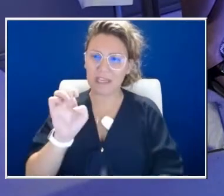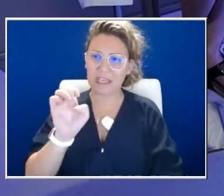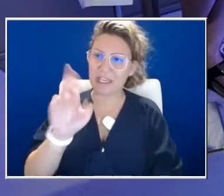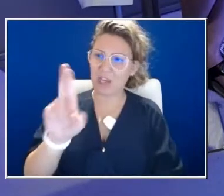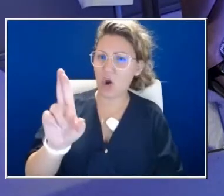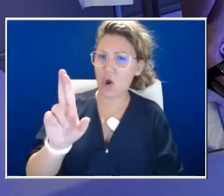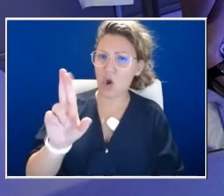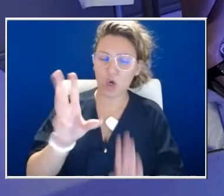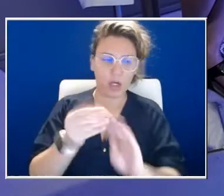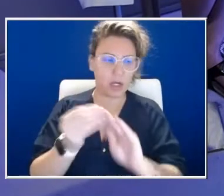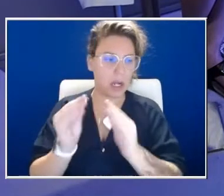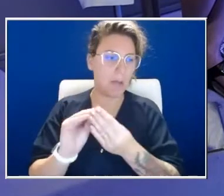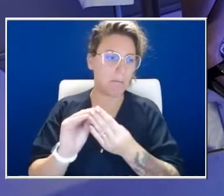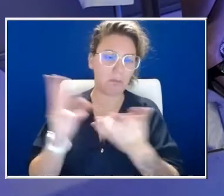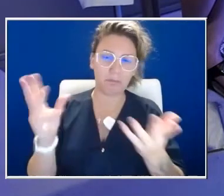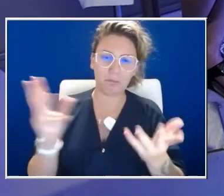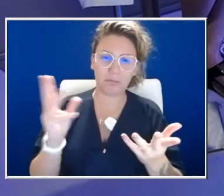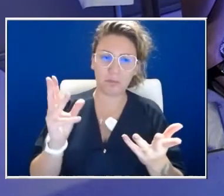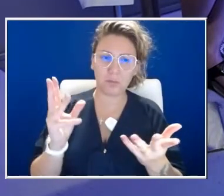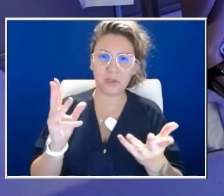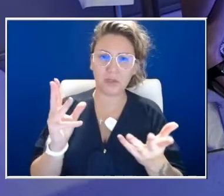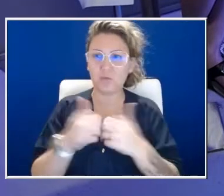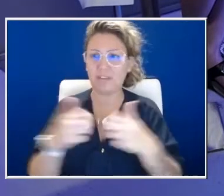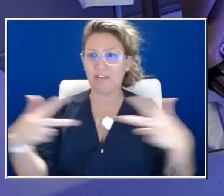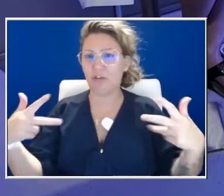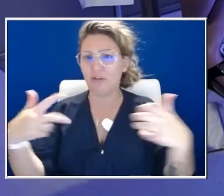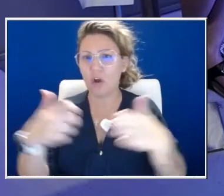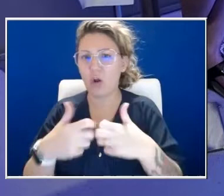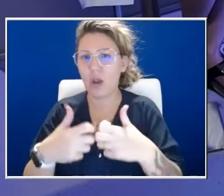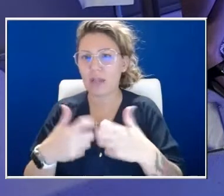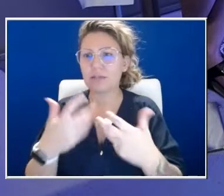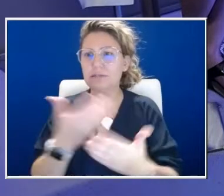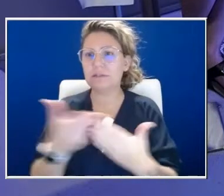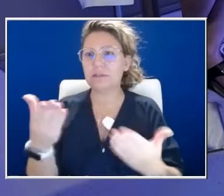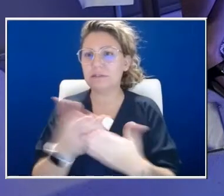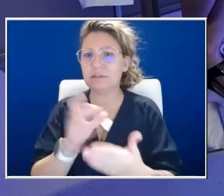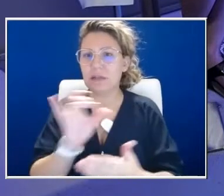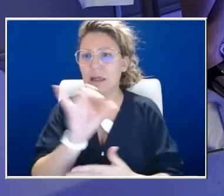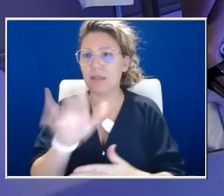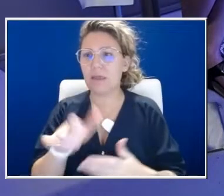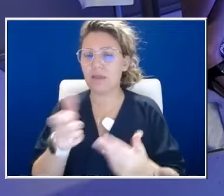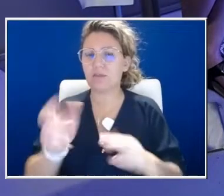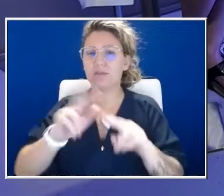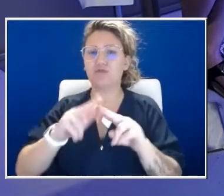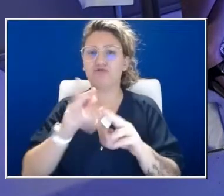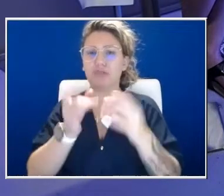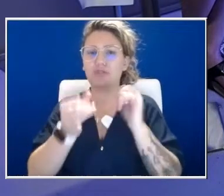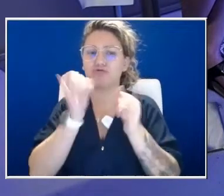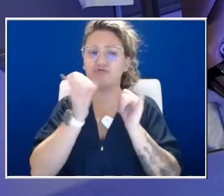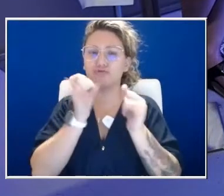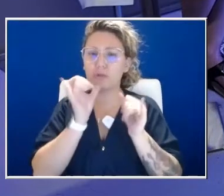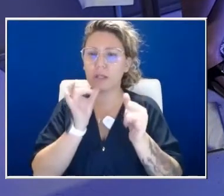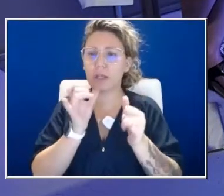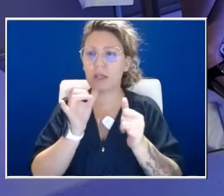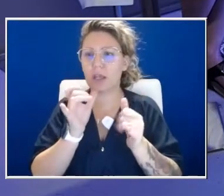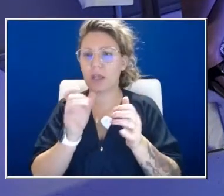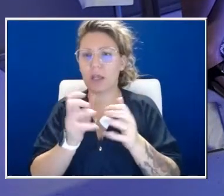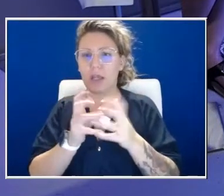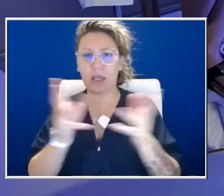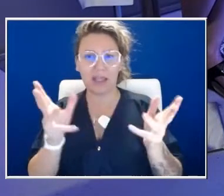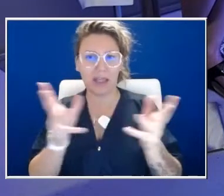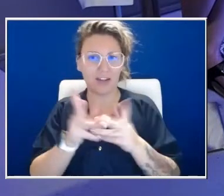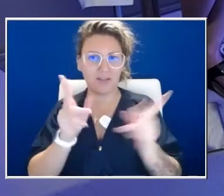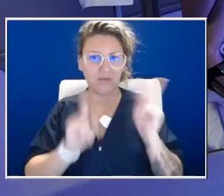are, just car accidents, things like that, because we know there's an increased drinking. We know that there's a lot more people on the